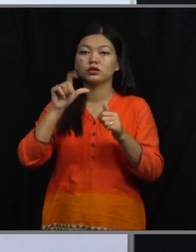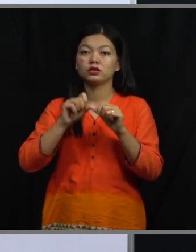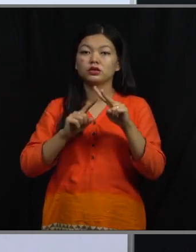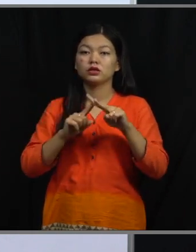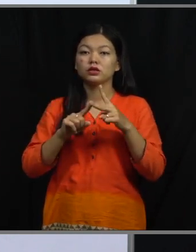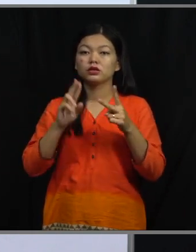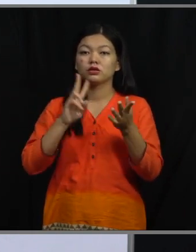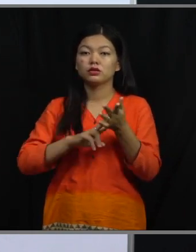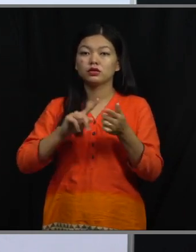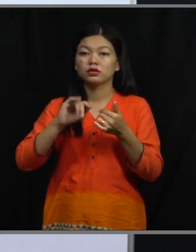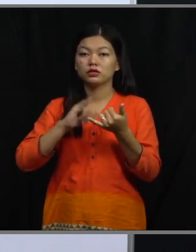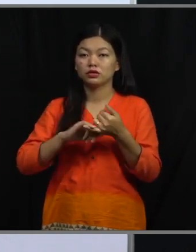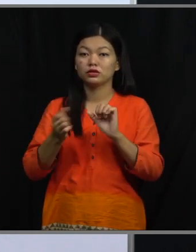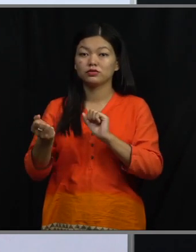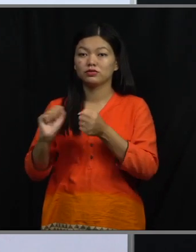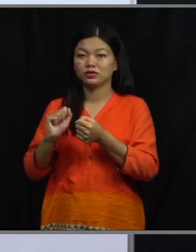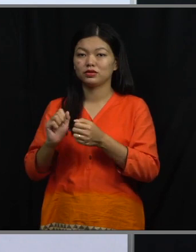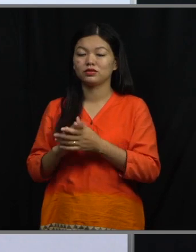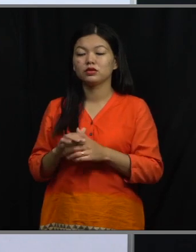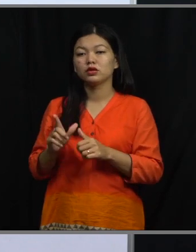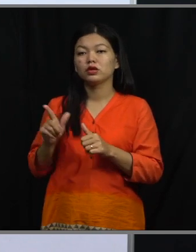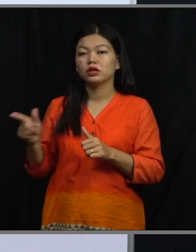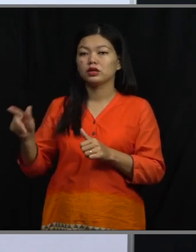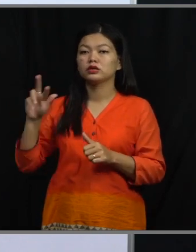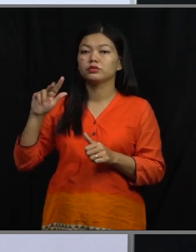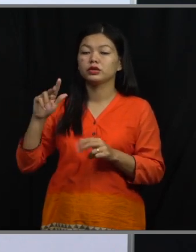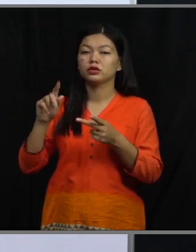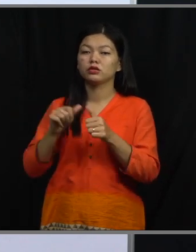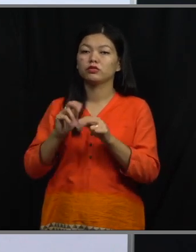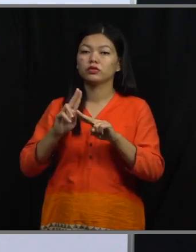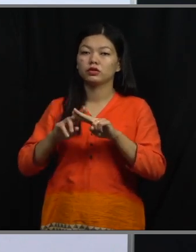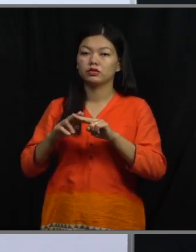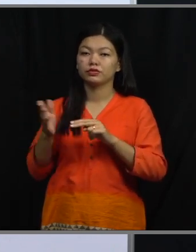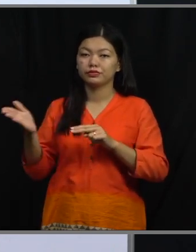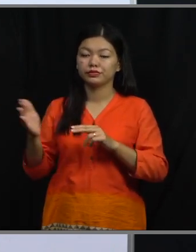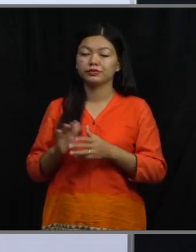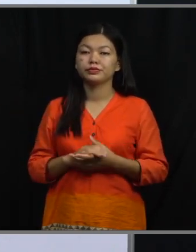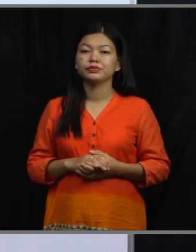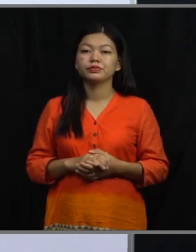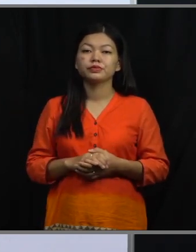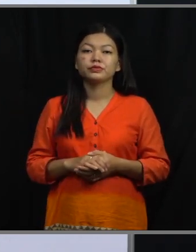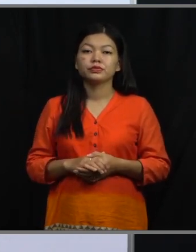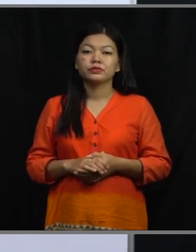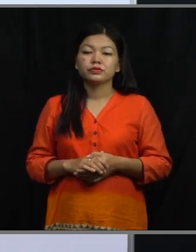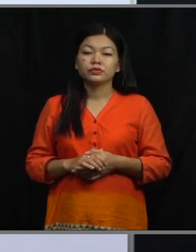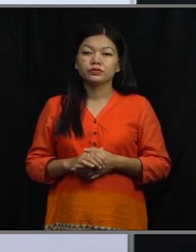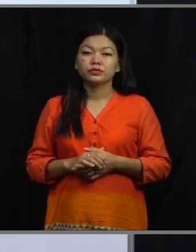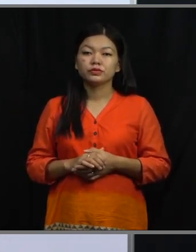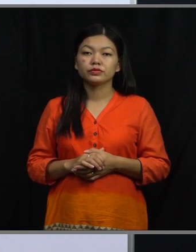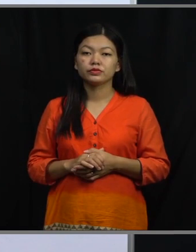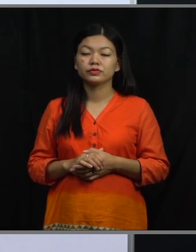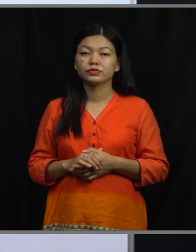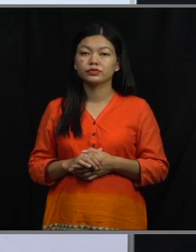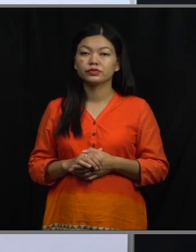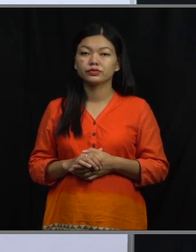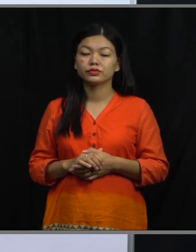and their siblings, and also to his grandparents and etc. And this kind of relationship is built by marriage, okay,